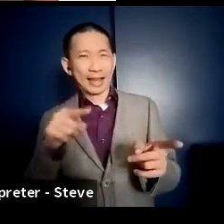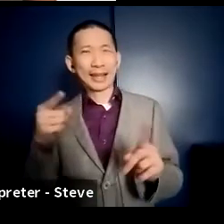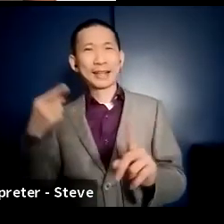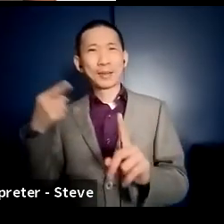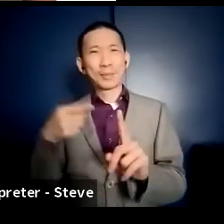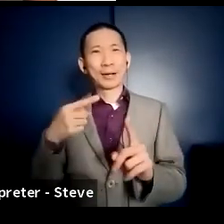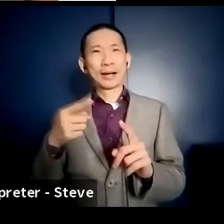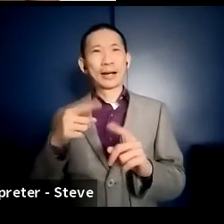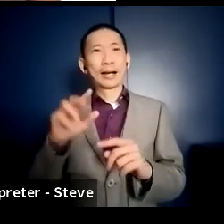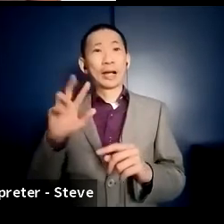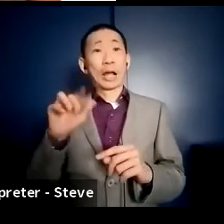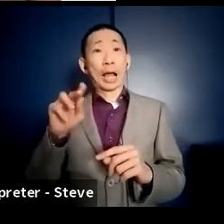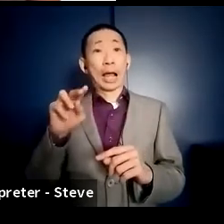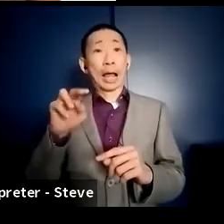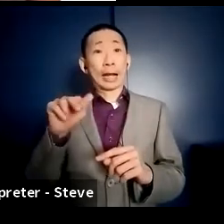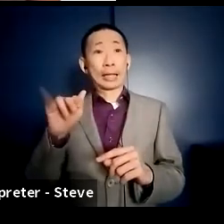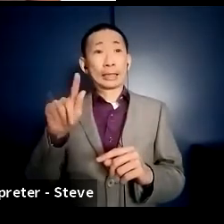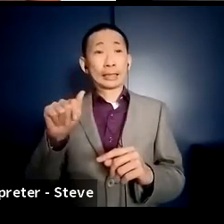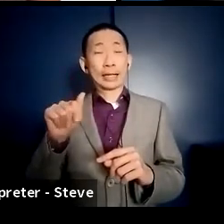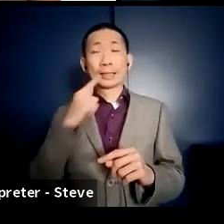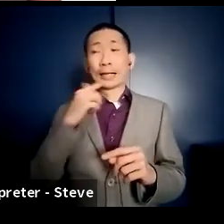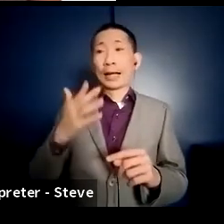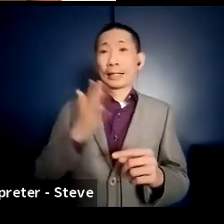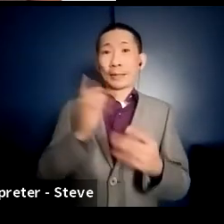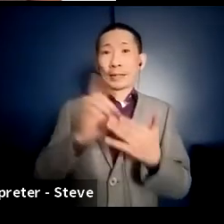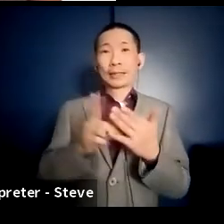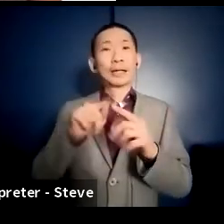it's by design, and they're not, it's not obvious by design.